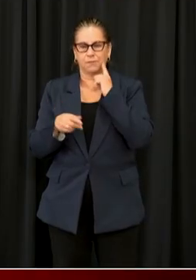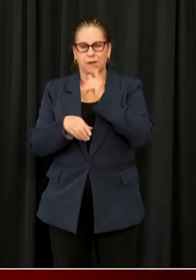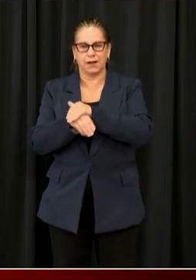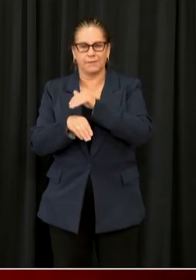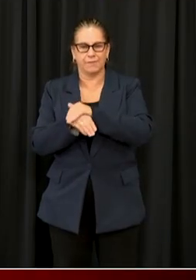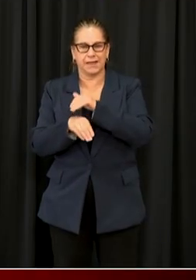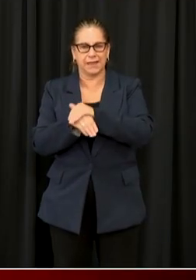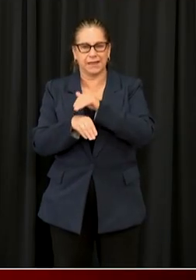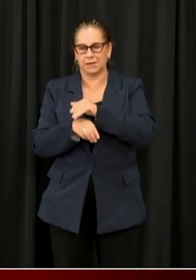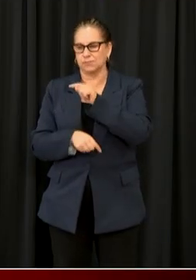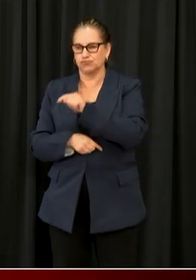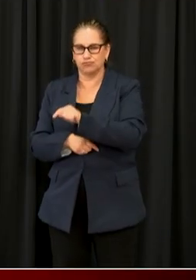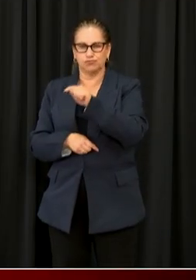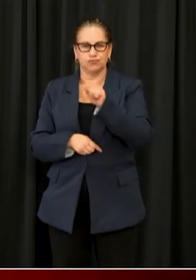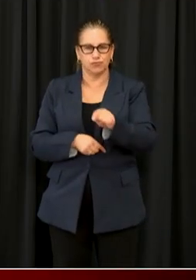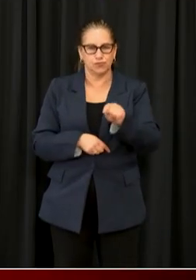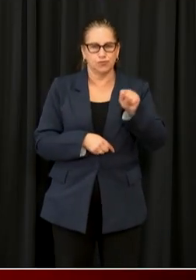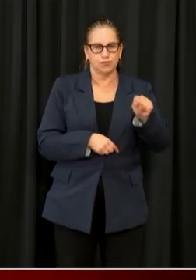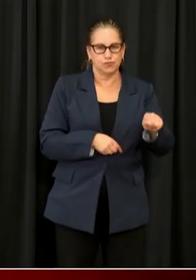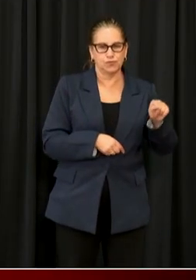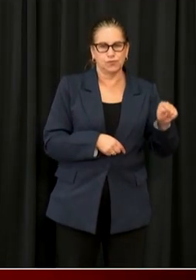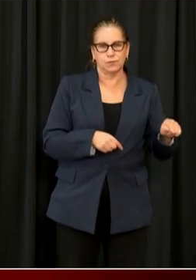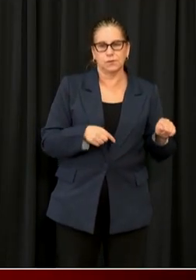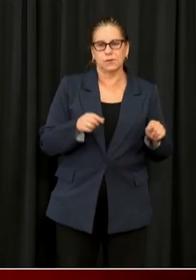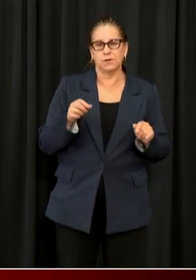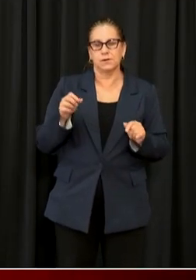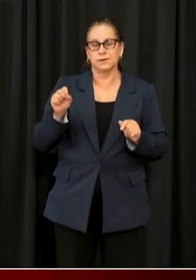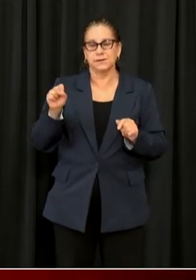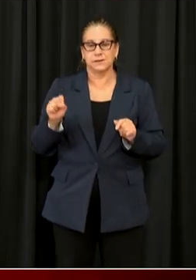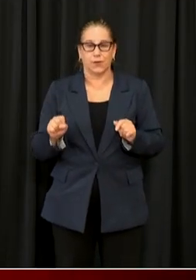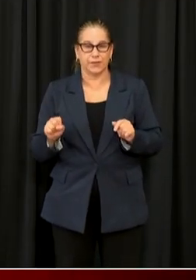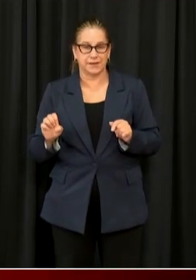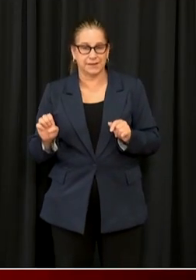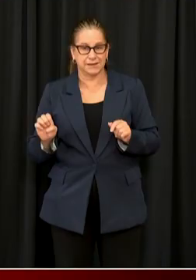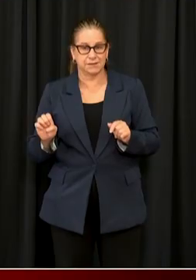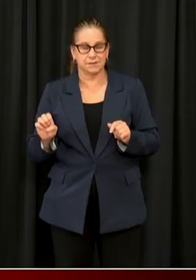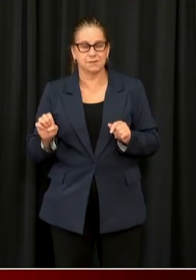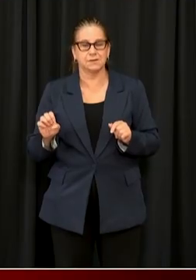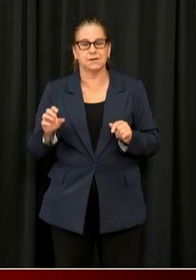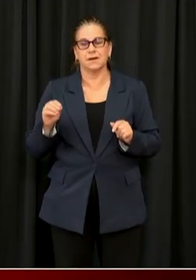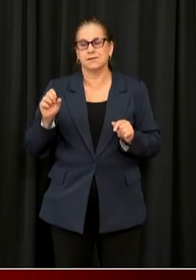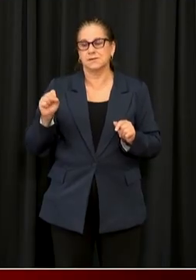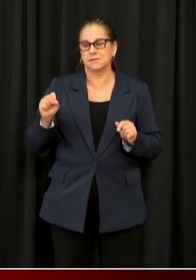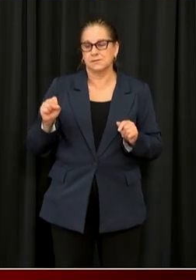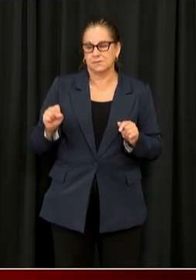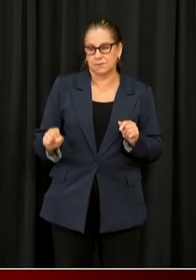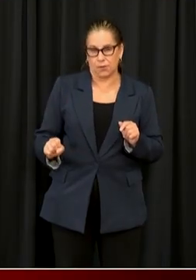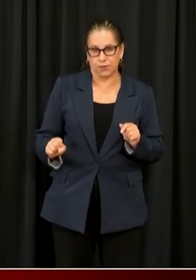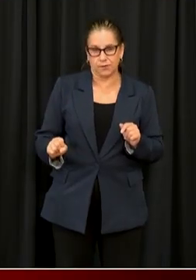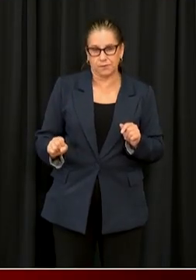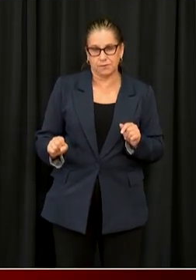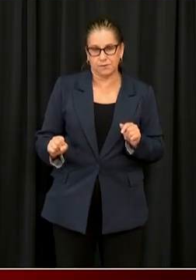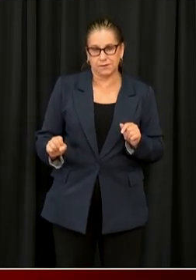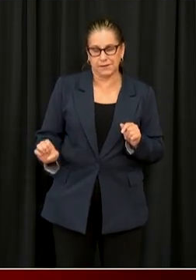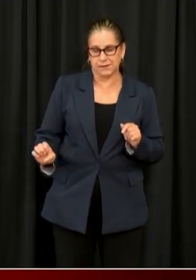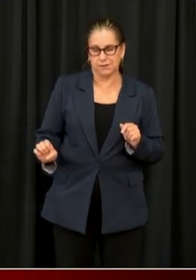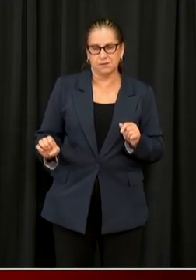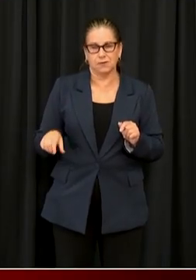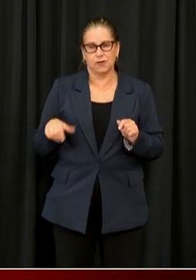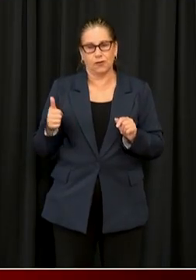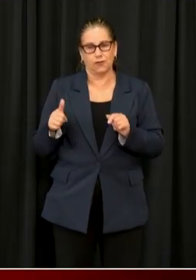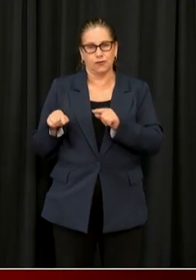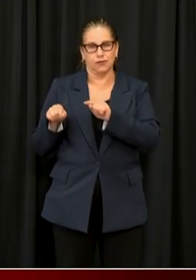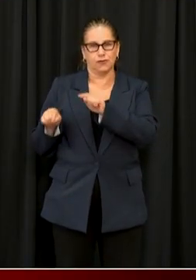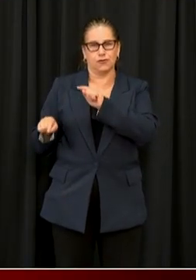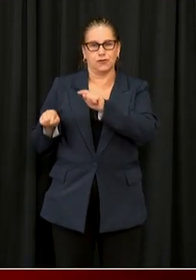the south and southeast side of the city. We basically split the city in half. The